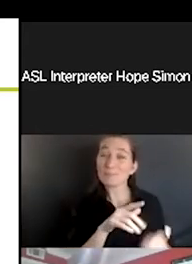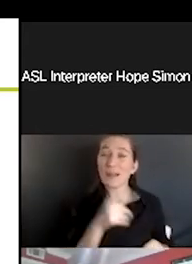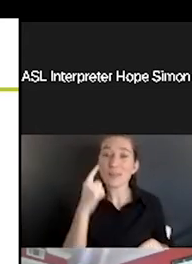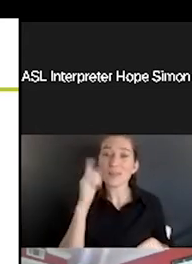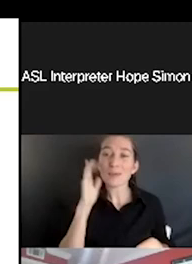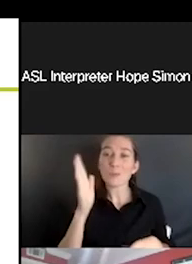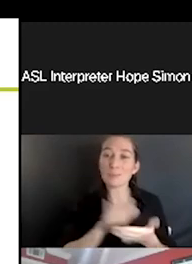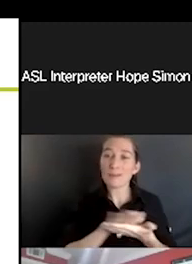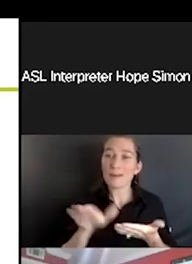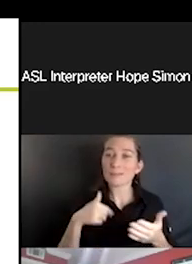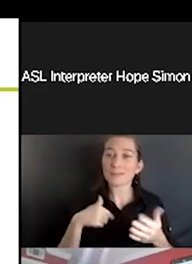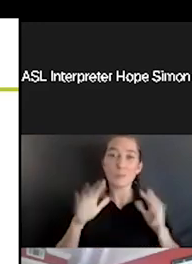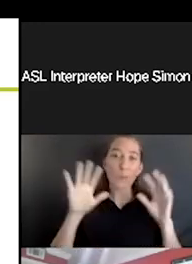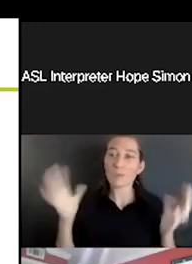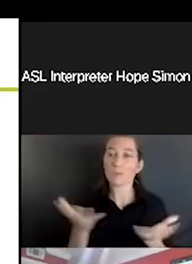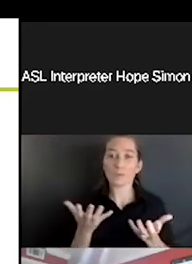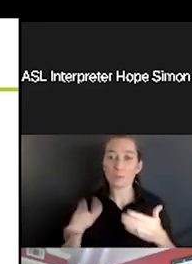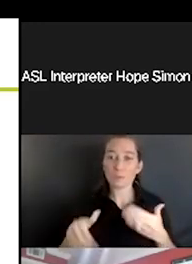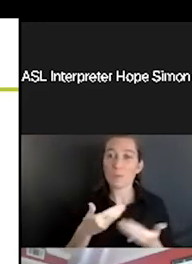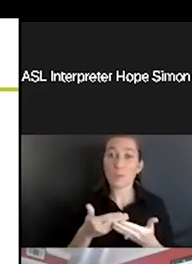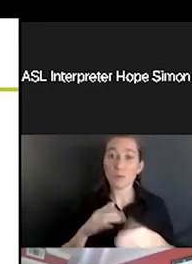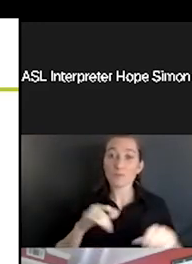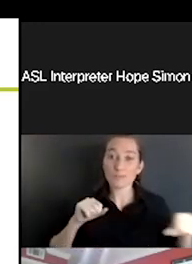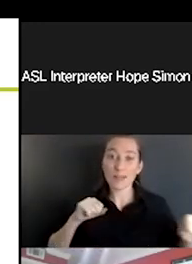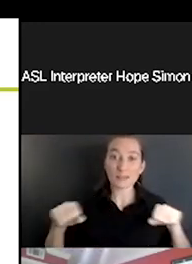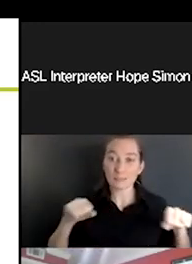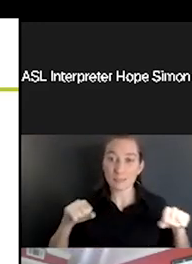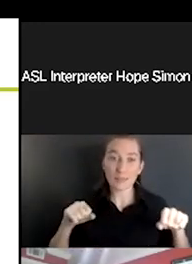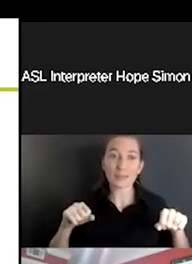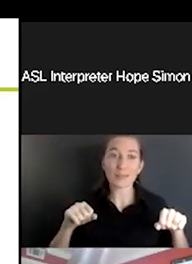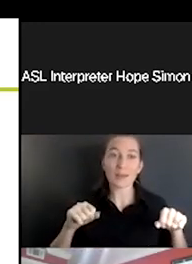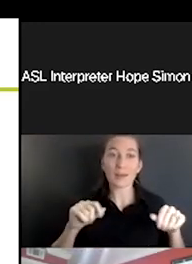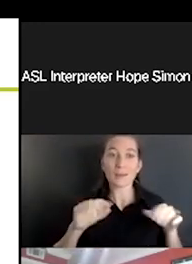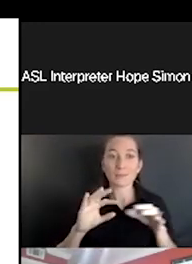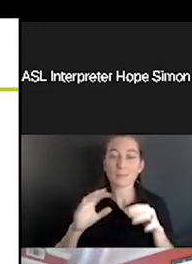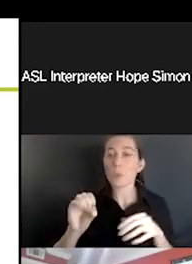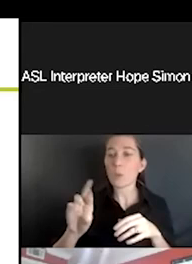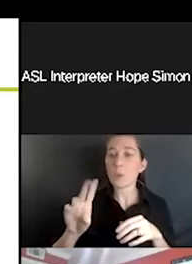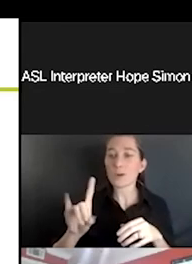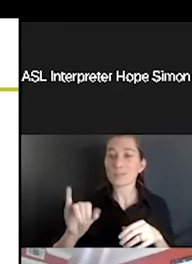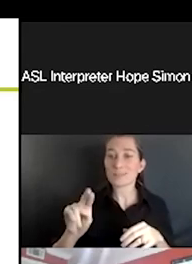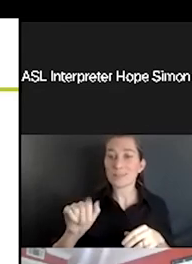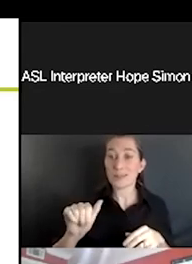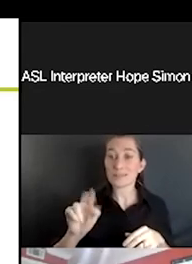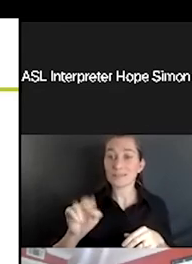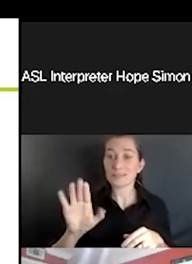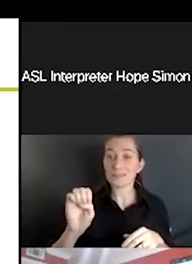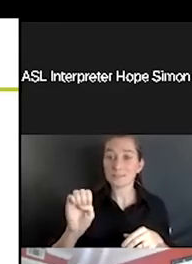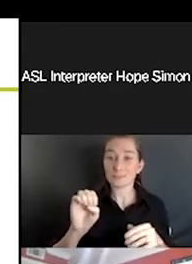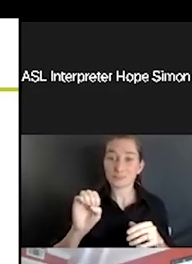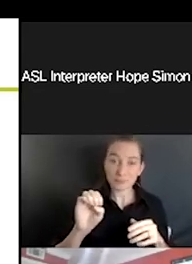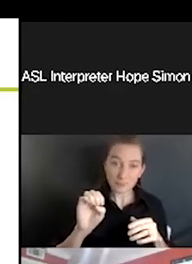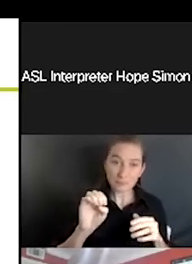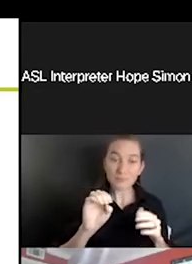an overview of all seismic ordinances across the state, not just the soft story, and he thought that that was a good idea. So it's going to be a